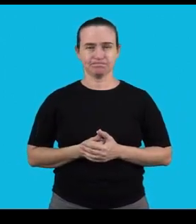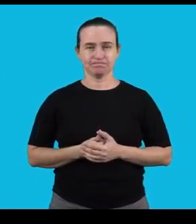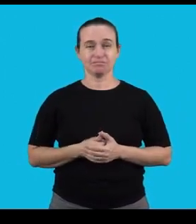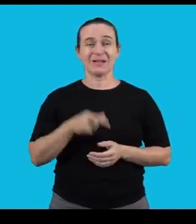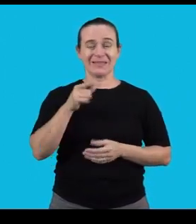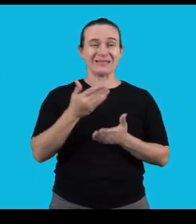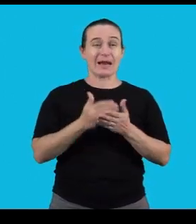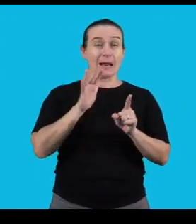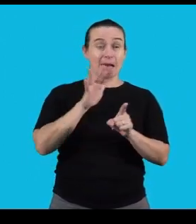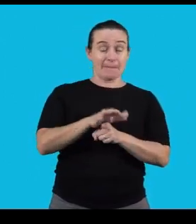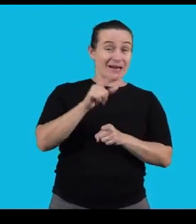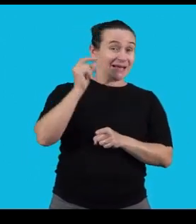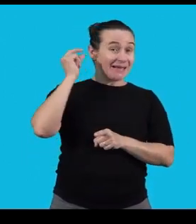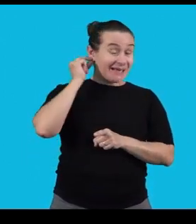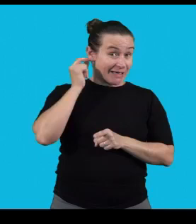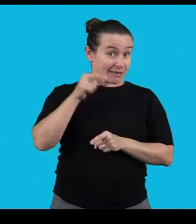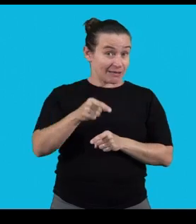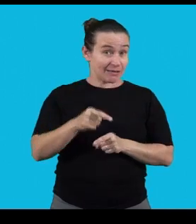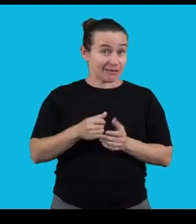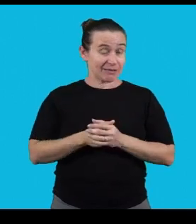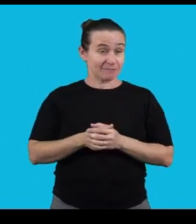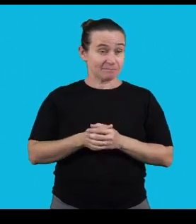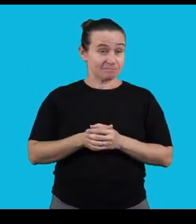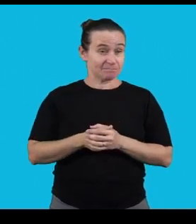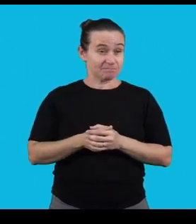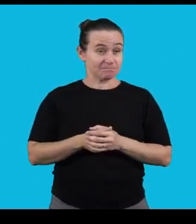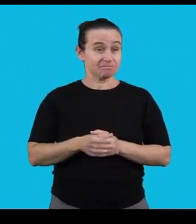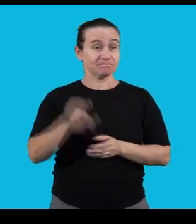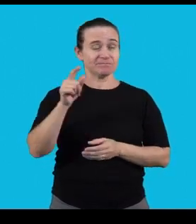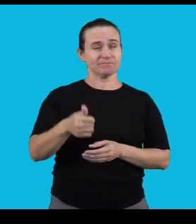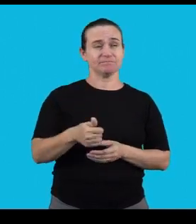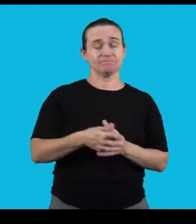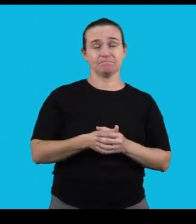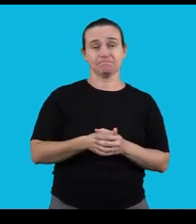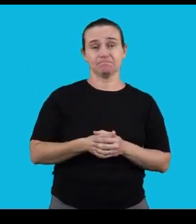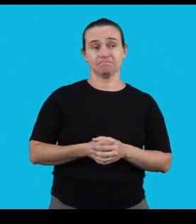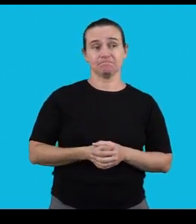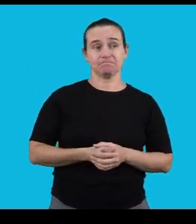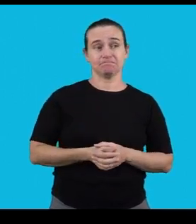C. This affects the part of the ear which is air-filled. And